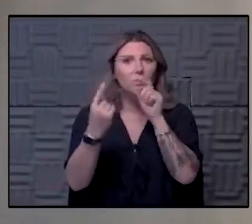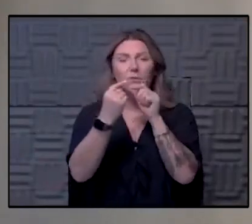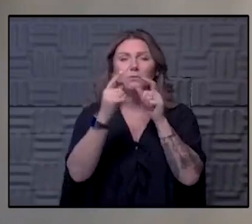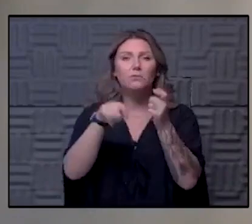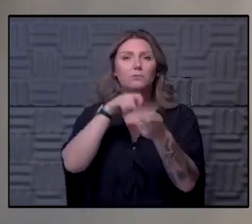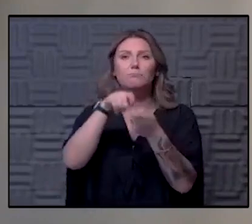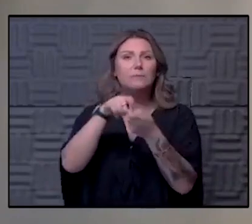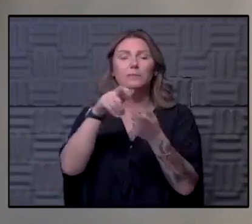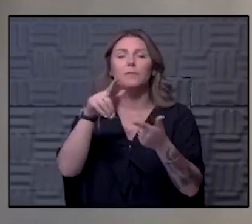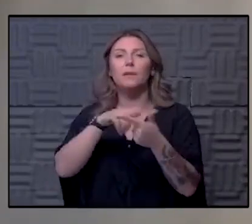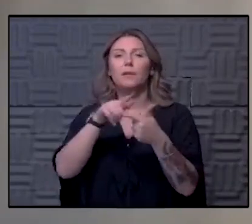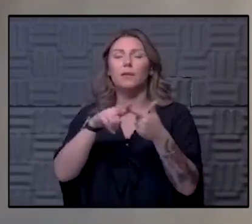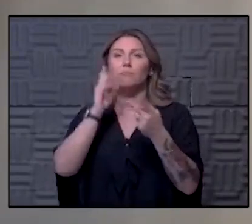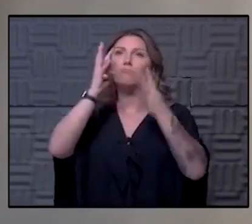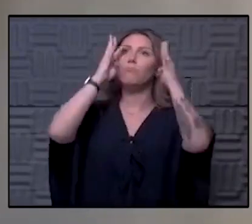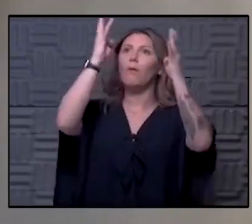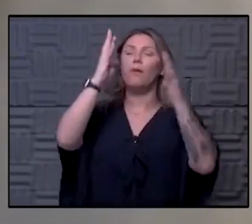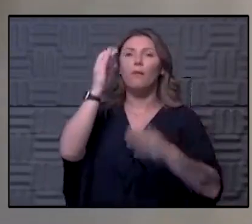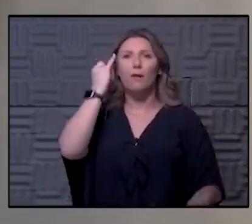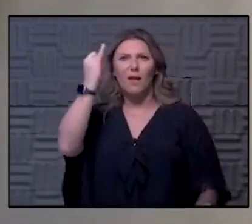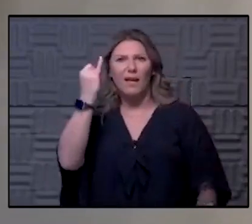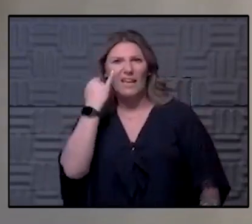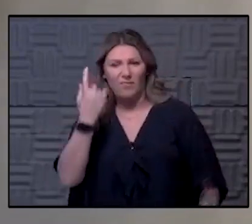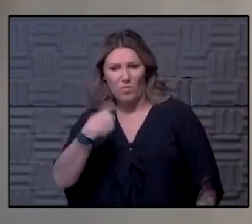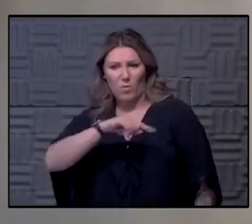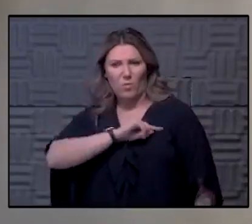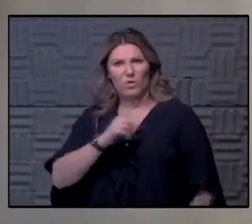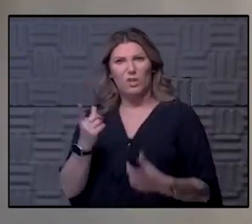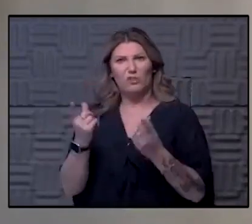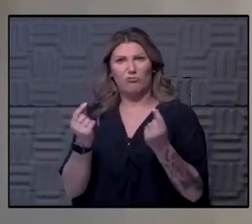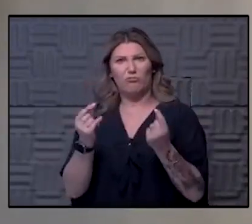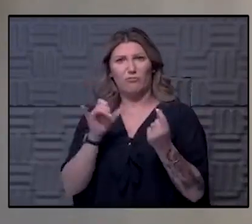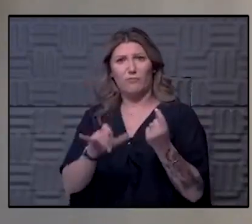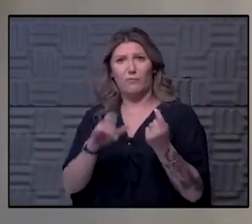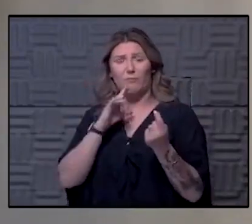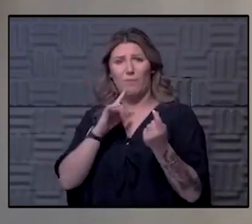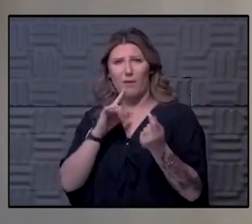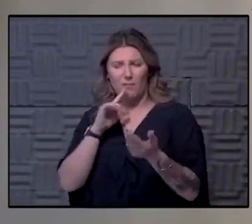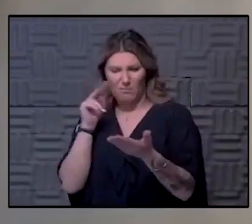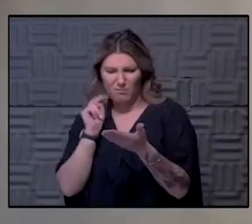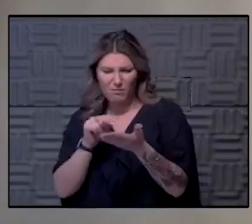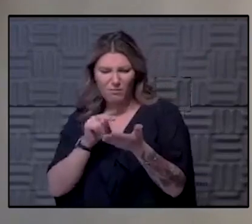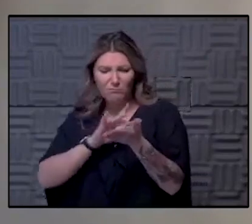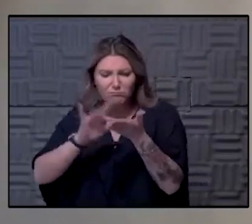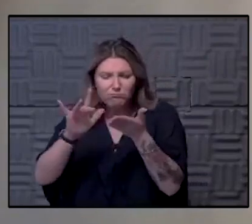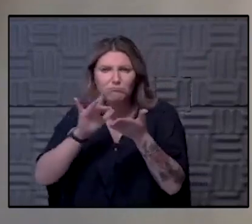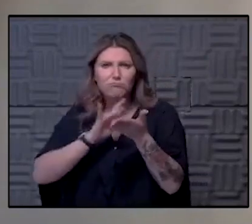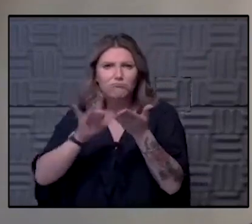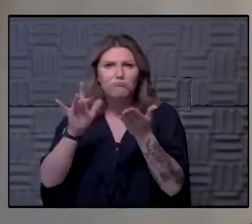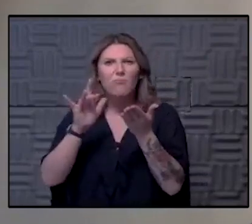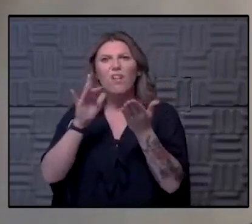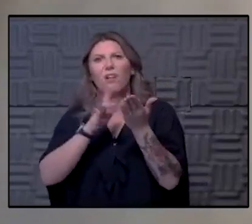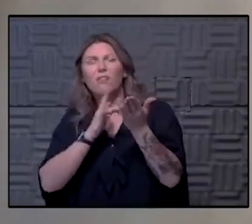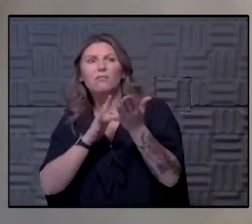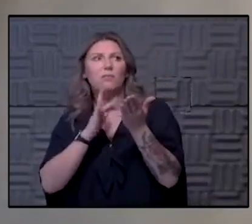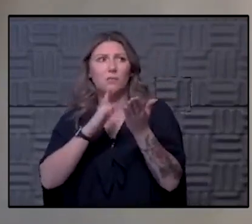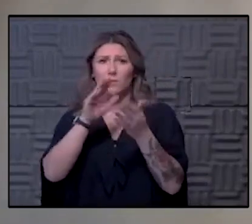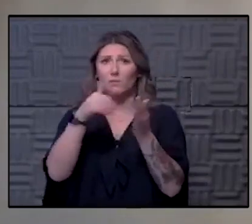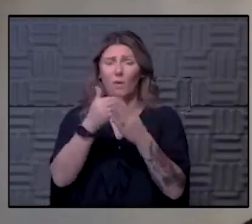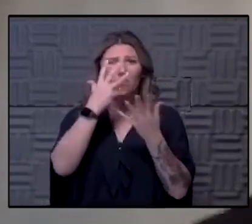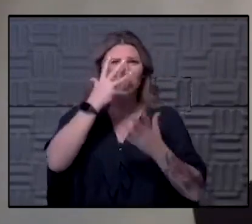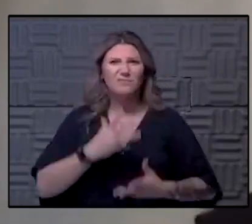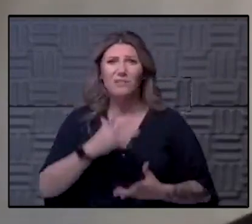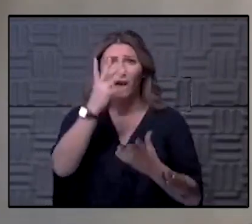specifically. And then we came up with this idea that if we're doing this, looking for news, and sadly it was all disturbing